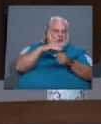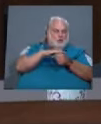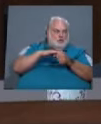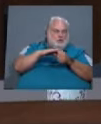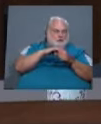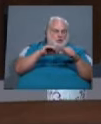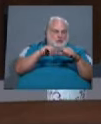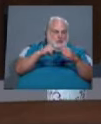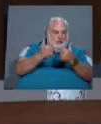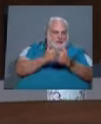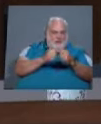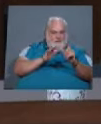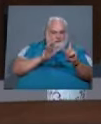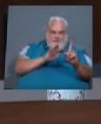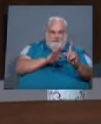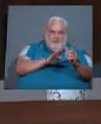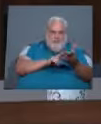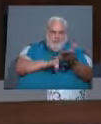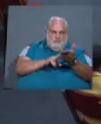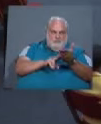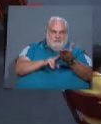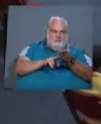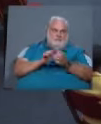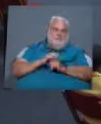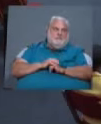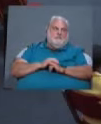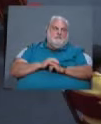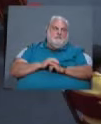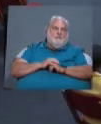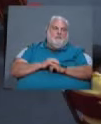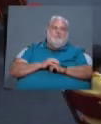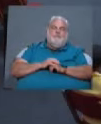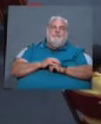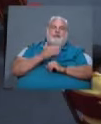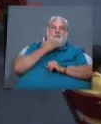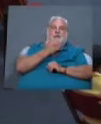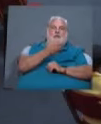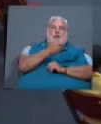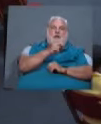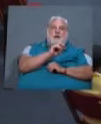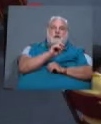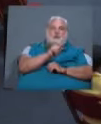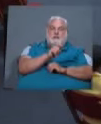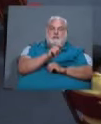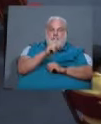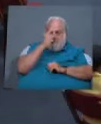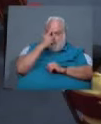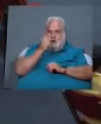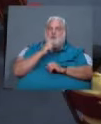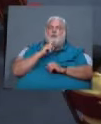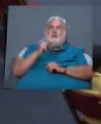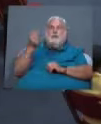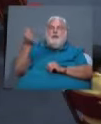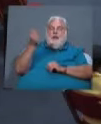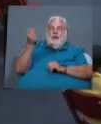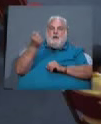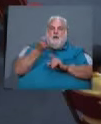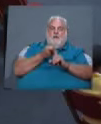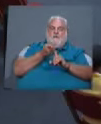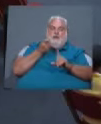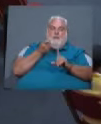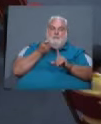association. It's their responsibility. Thank you, Director Hendricks. And because this was removed from